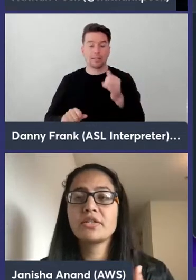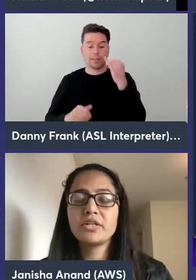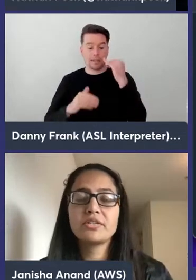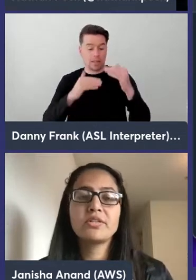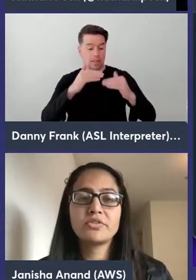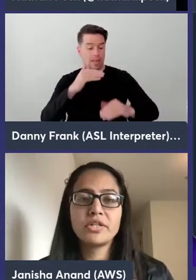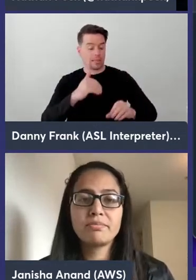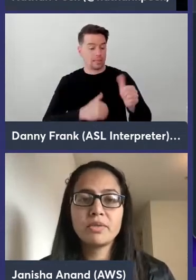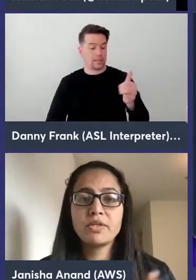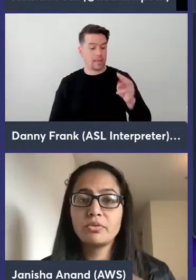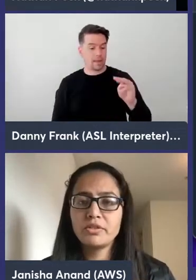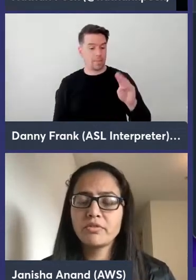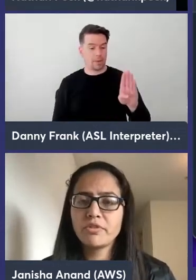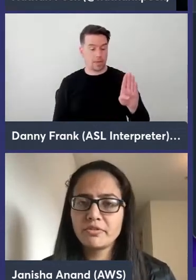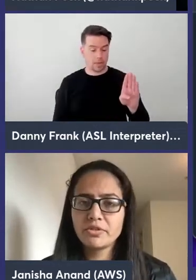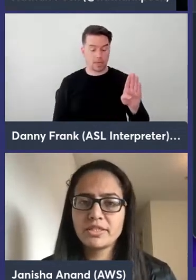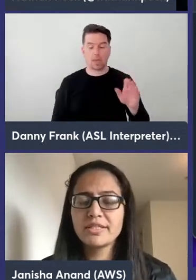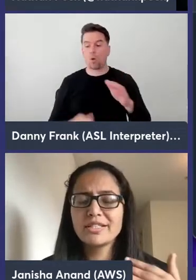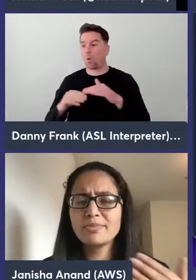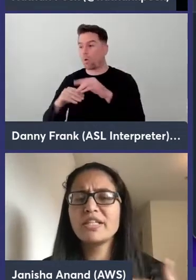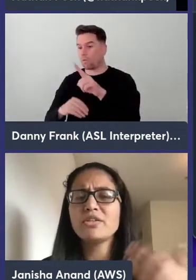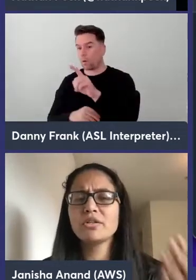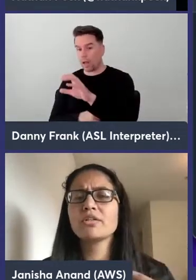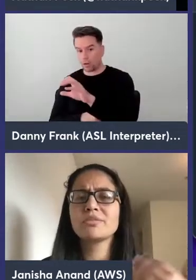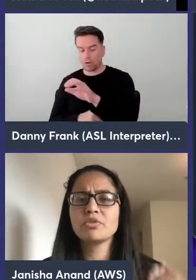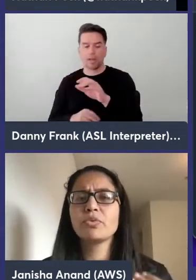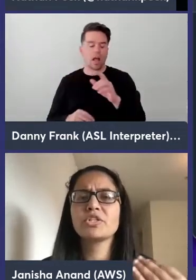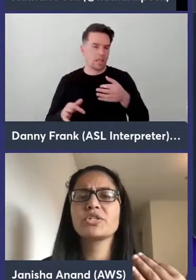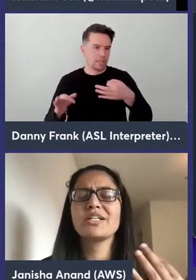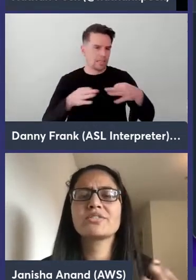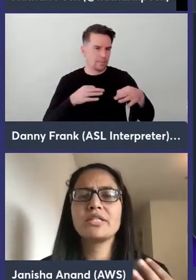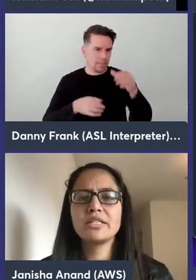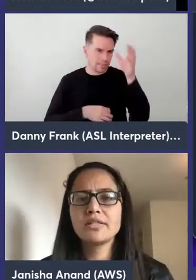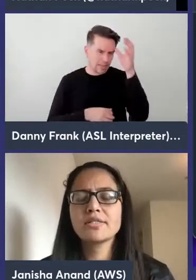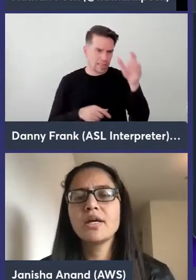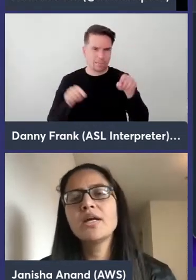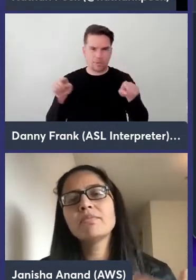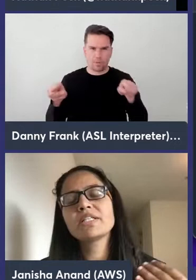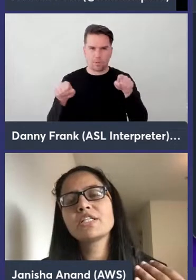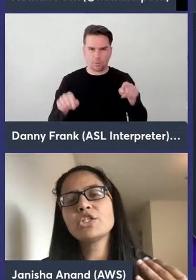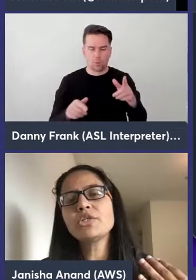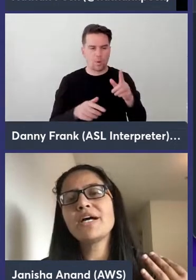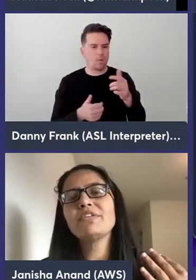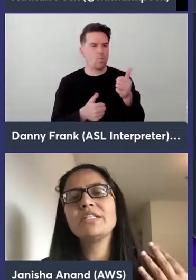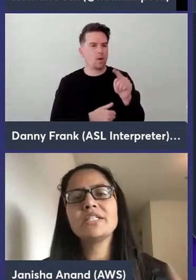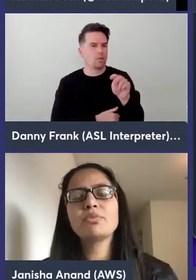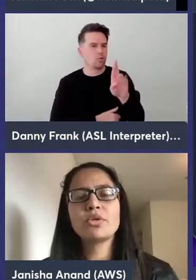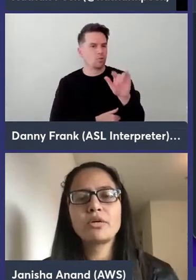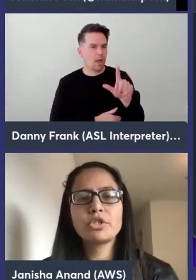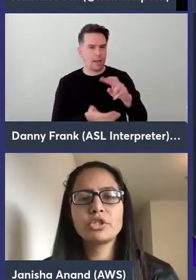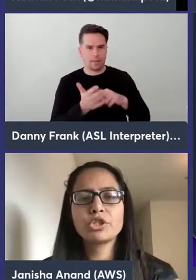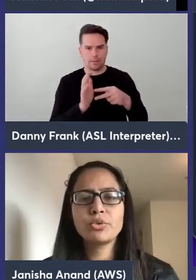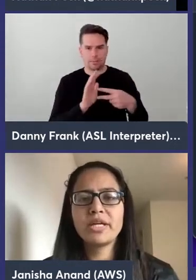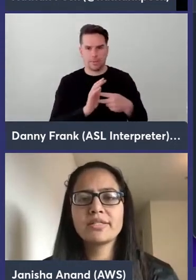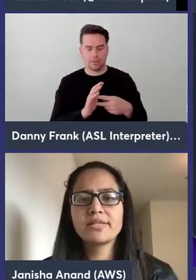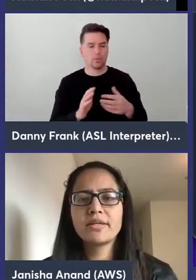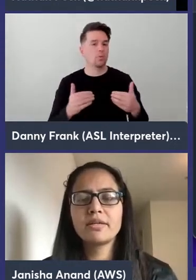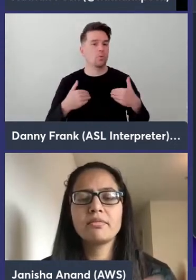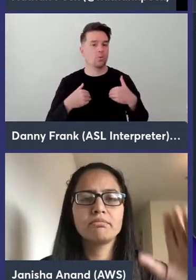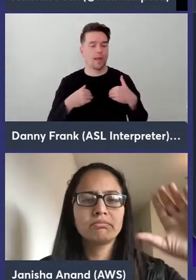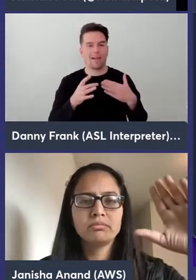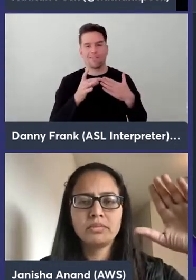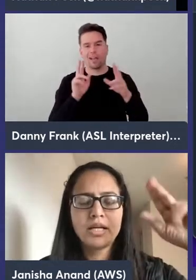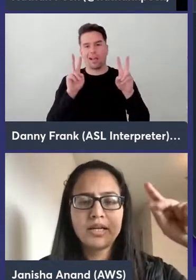datasets that are greater than 100 MB, we only run 5 trials. And I'll explain you the concept of what trials really is. But essentially, you have a leaderboard out here